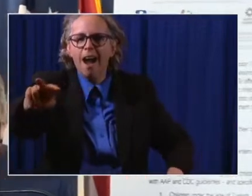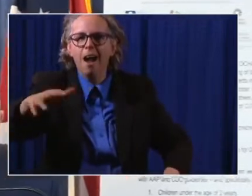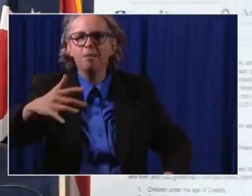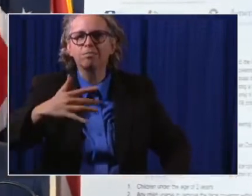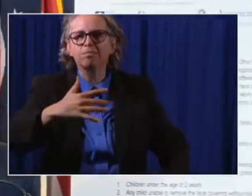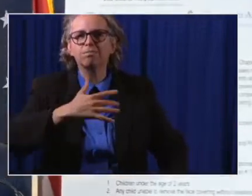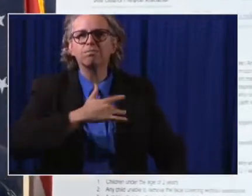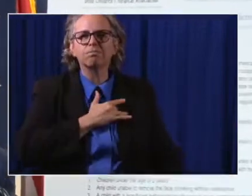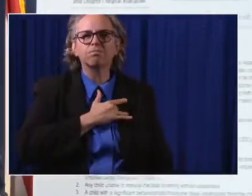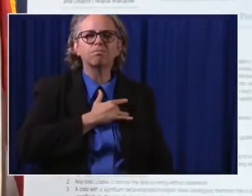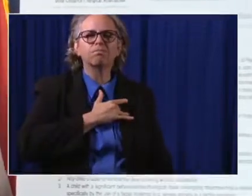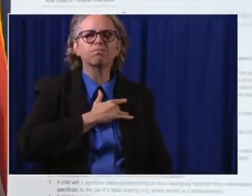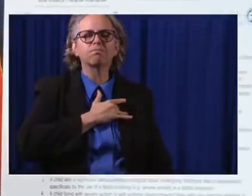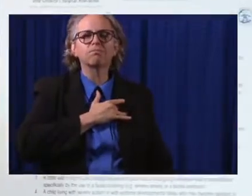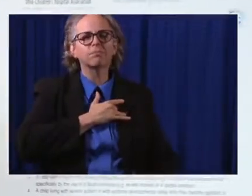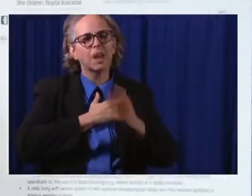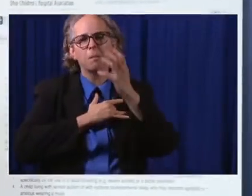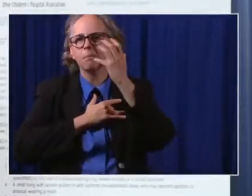just amazing.